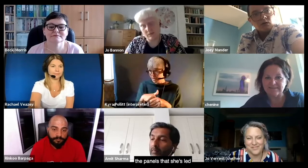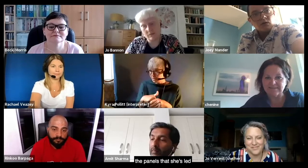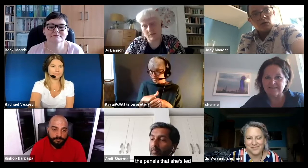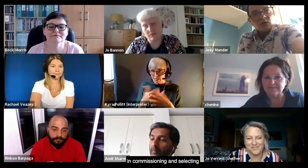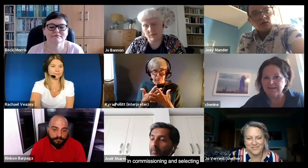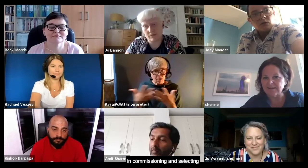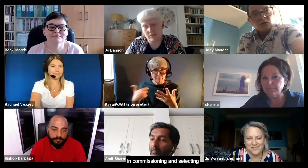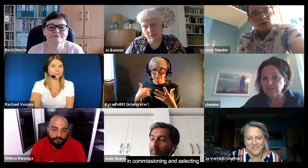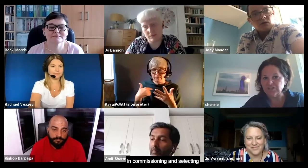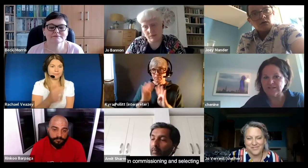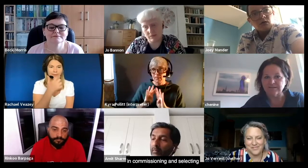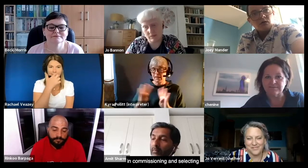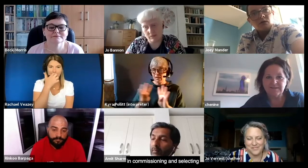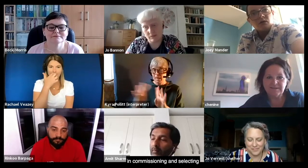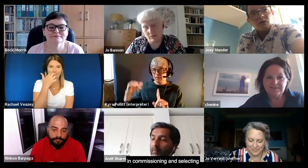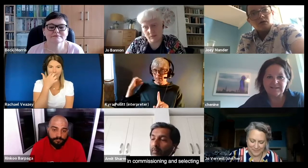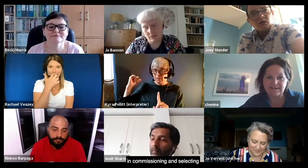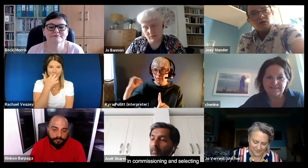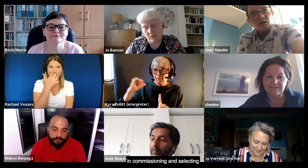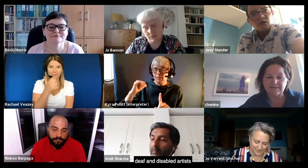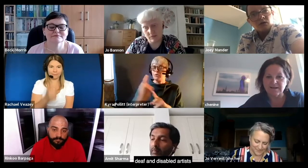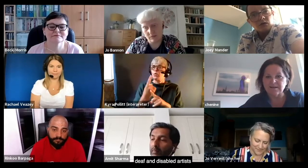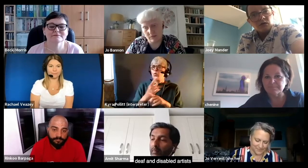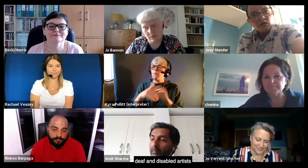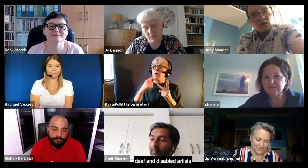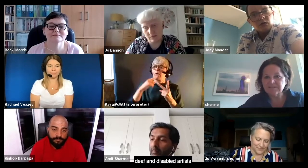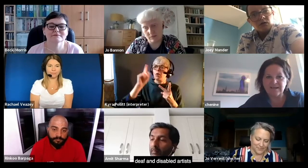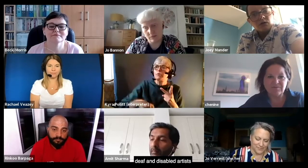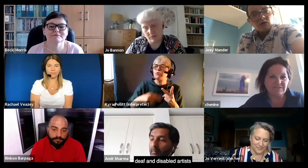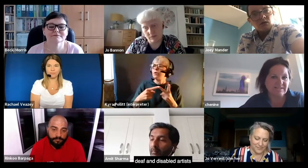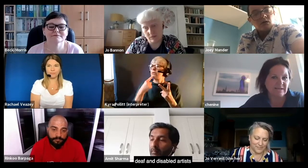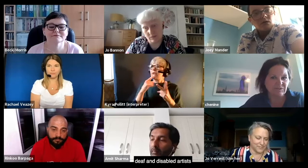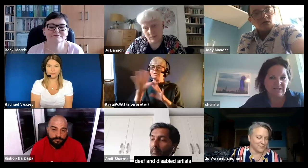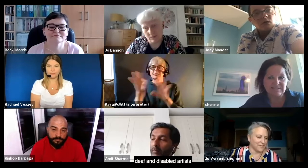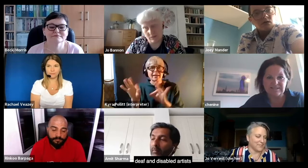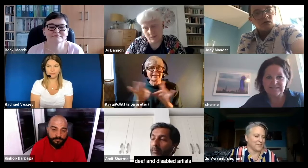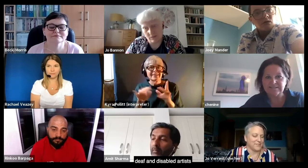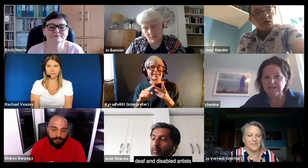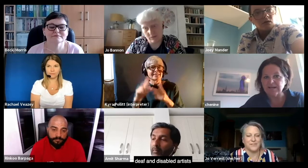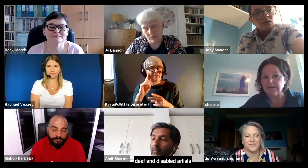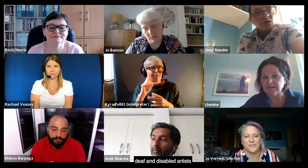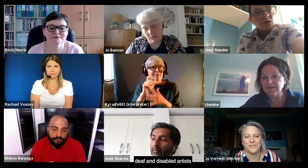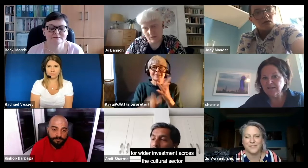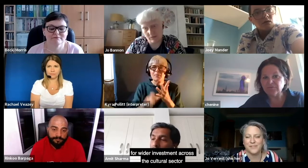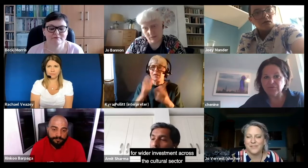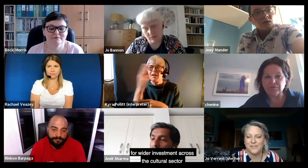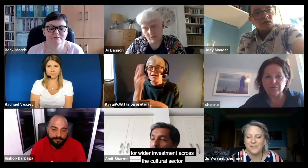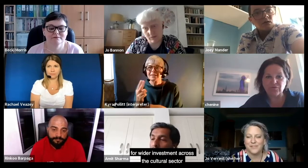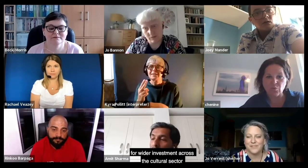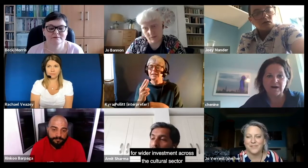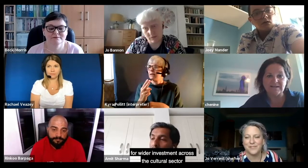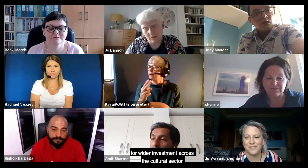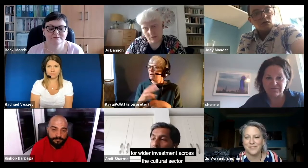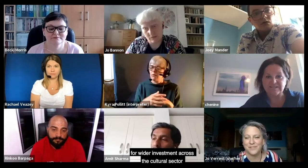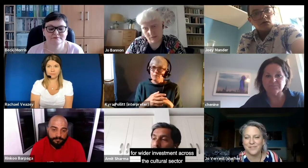led in commissioning and selecting deaf and disabled artists